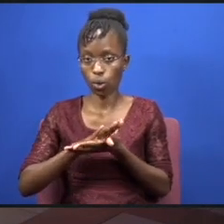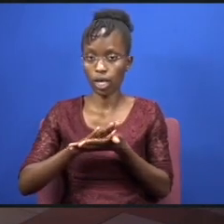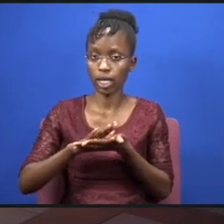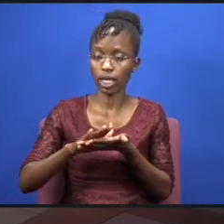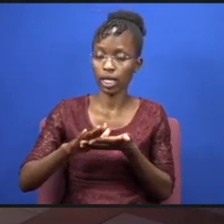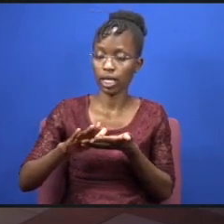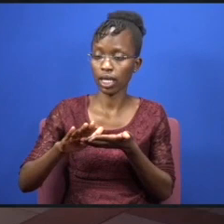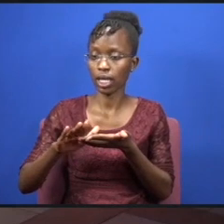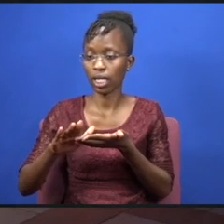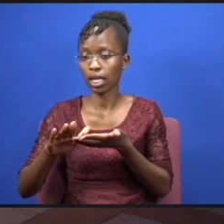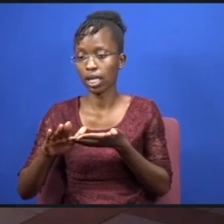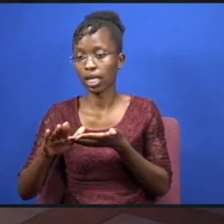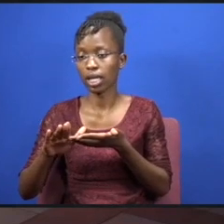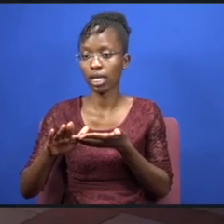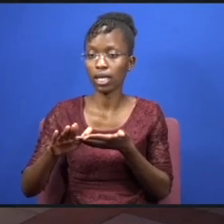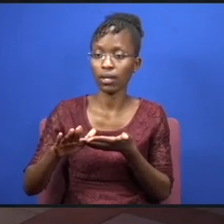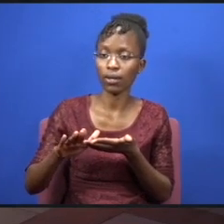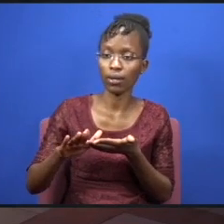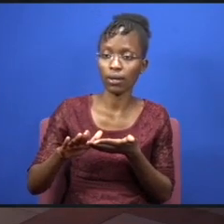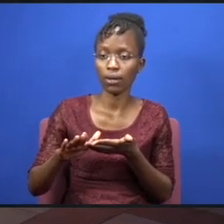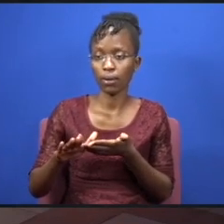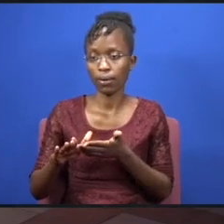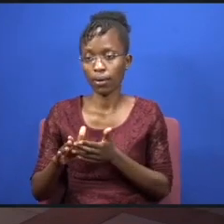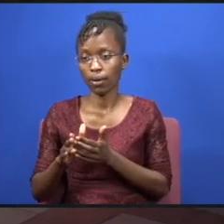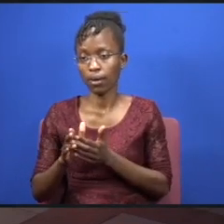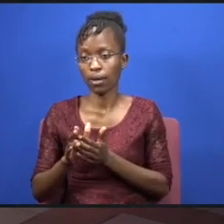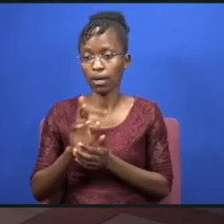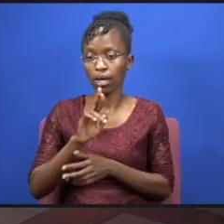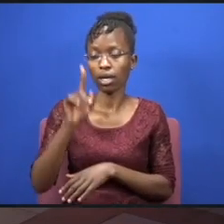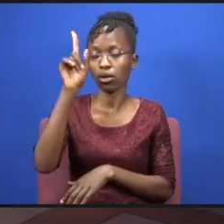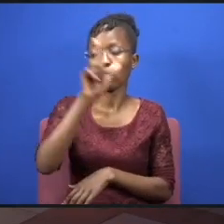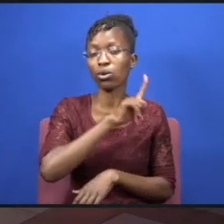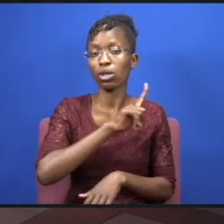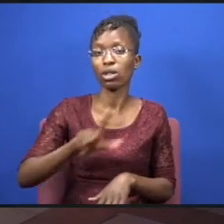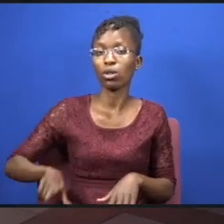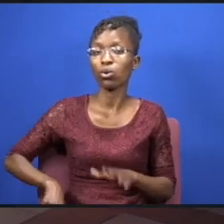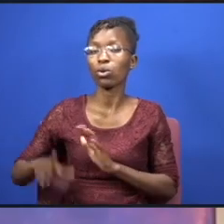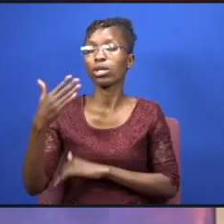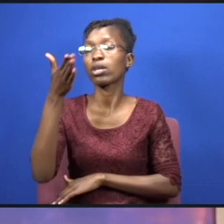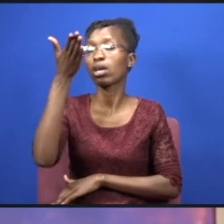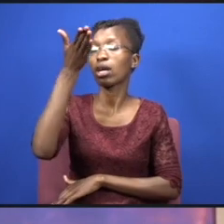Holy.